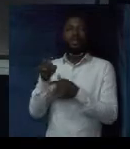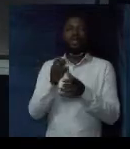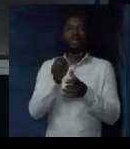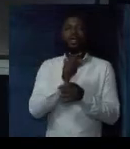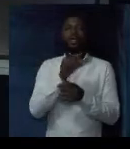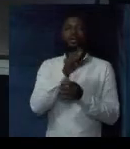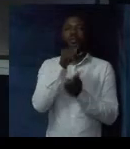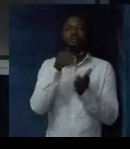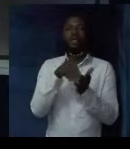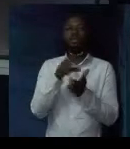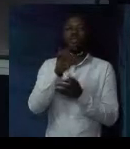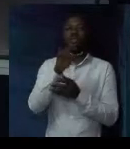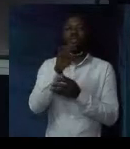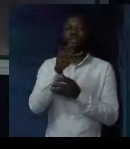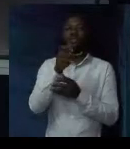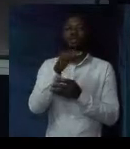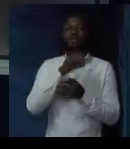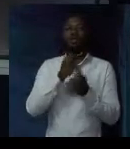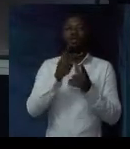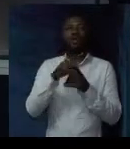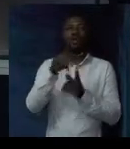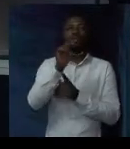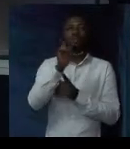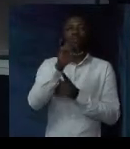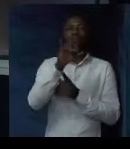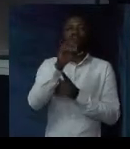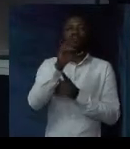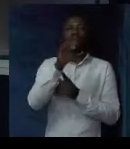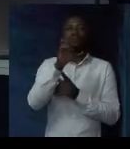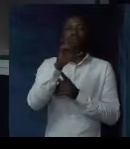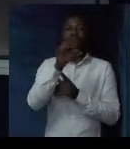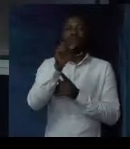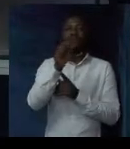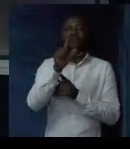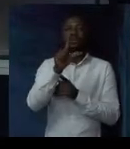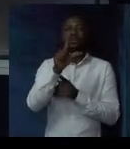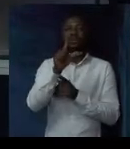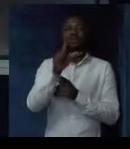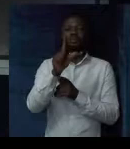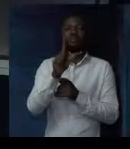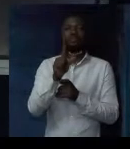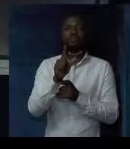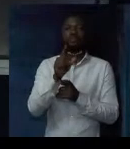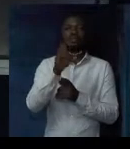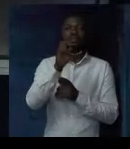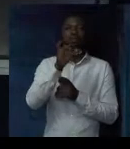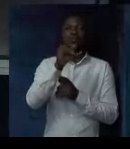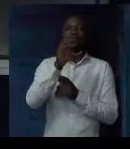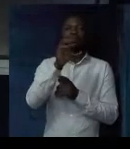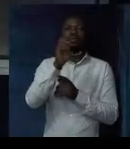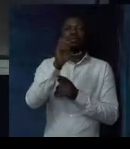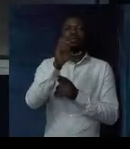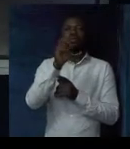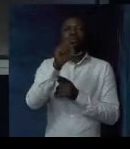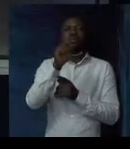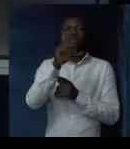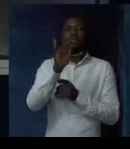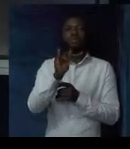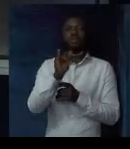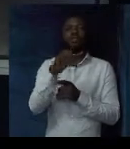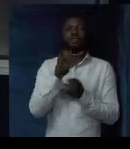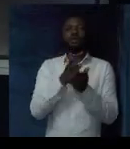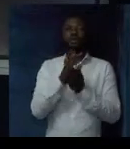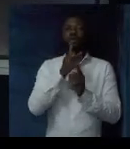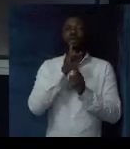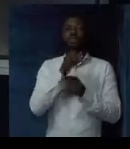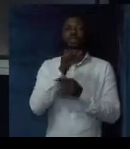line, a symmetry line, or a transversal line? Did I hear you correct symmetry? Then you are correct.